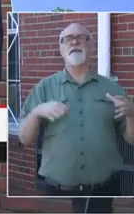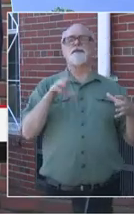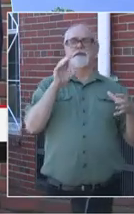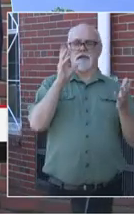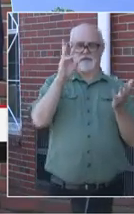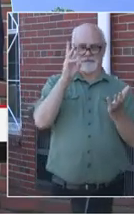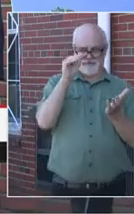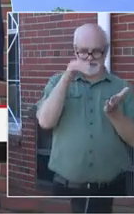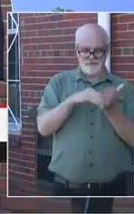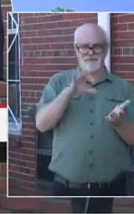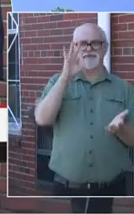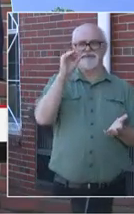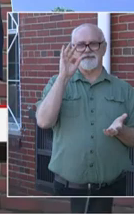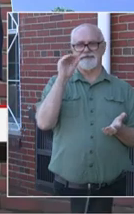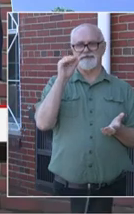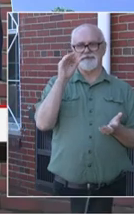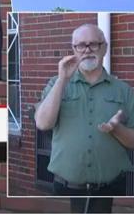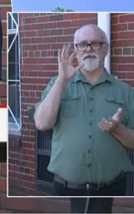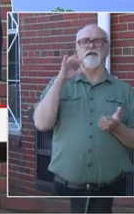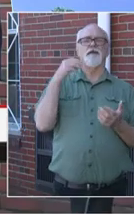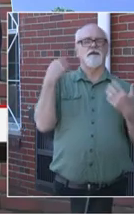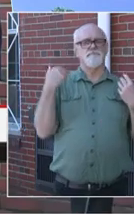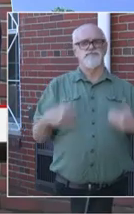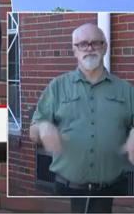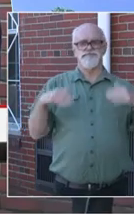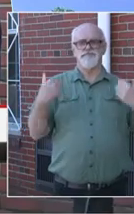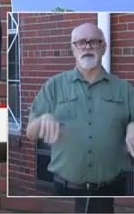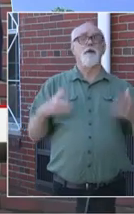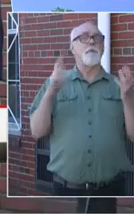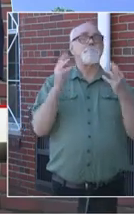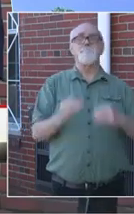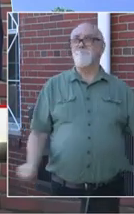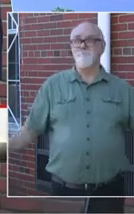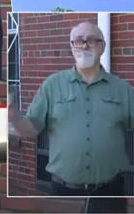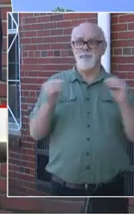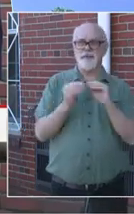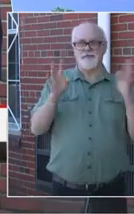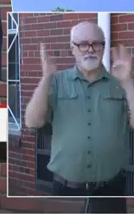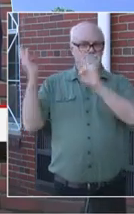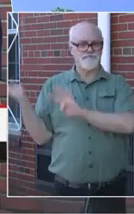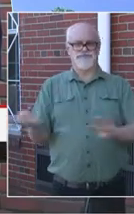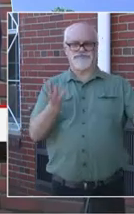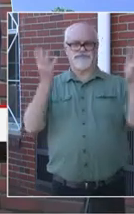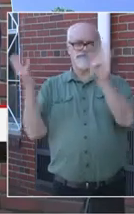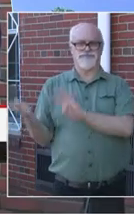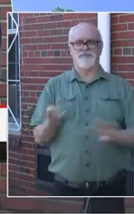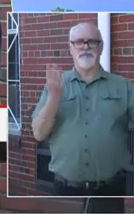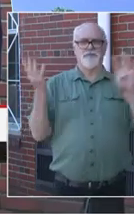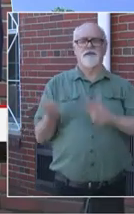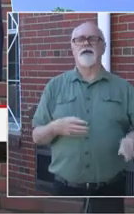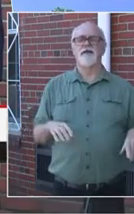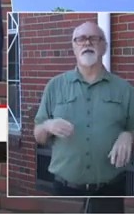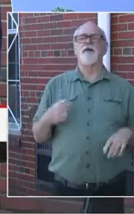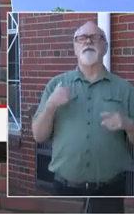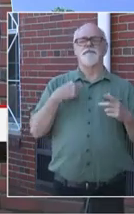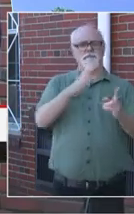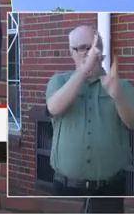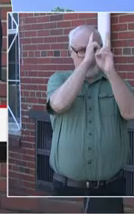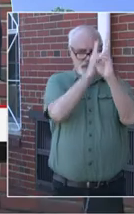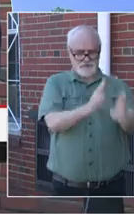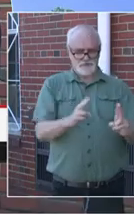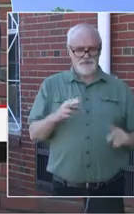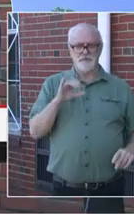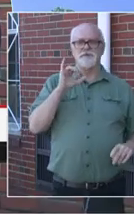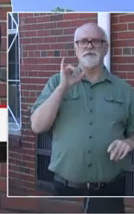100 additional students. Again, we are honoring the legacy of our namesake, John Burroughs, who, from my understanding and research, was